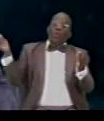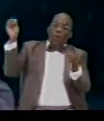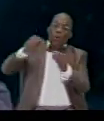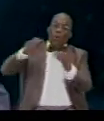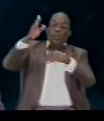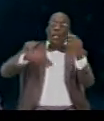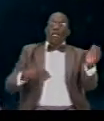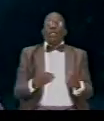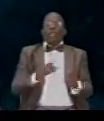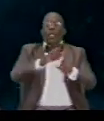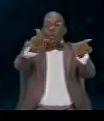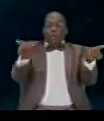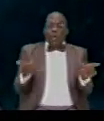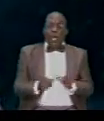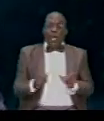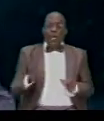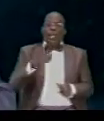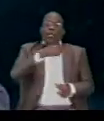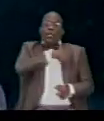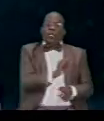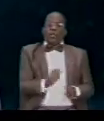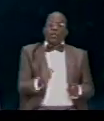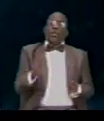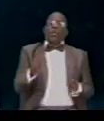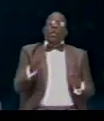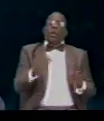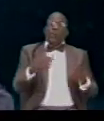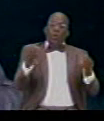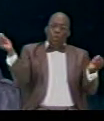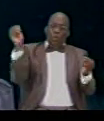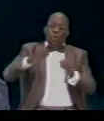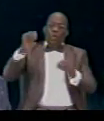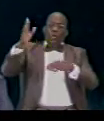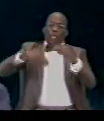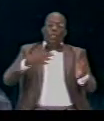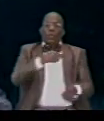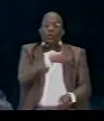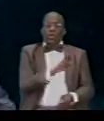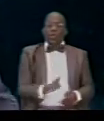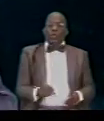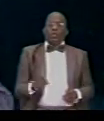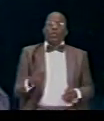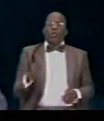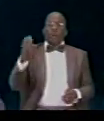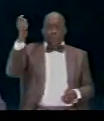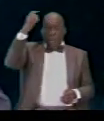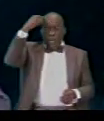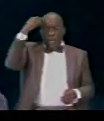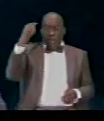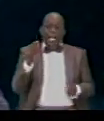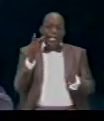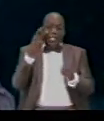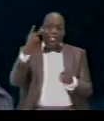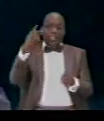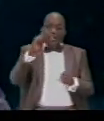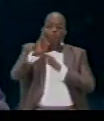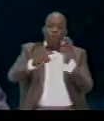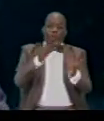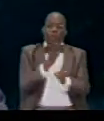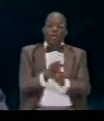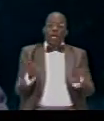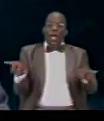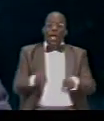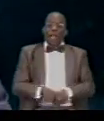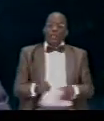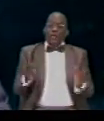mentality, traditional mentality, religious mentality, to look at the world as a global village to be reached